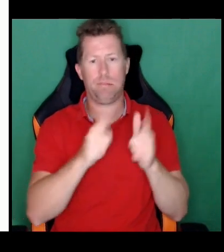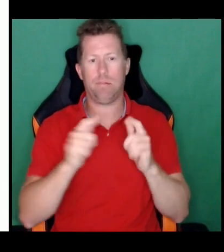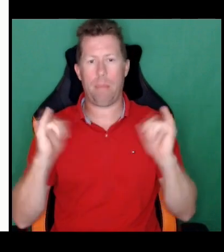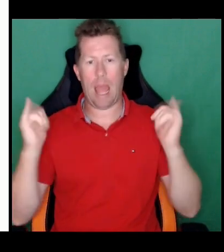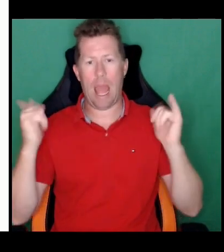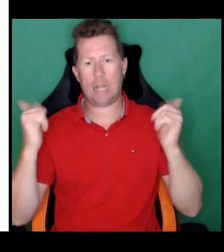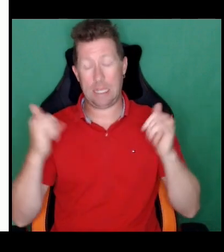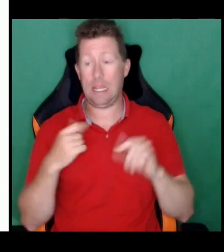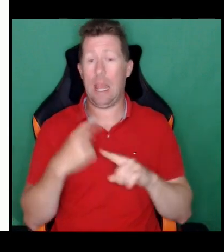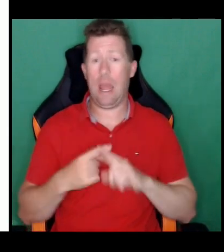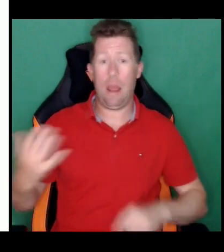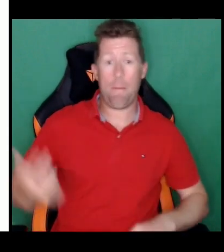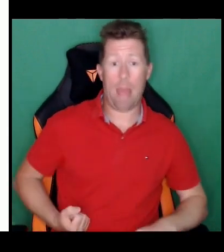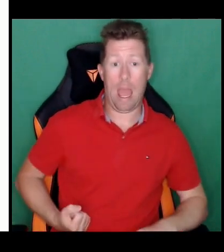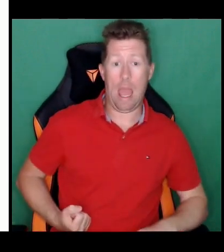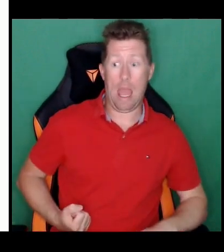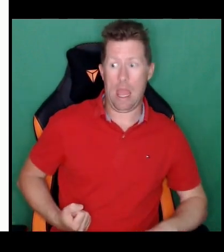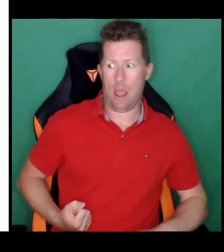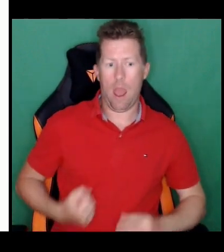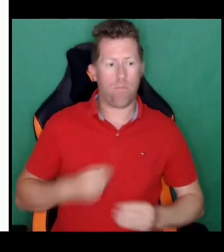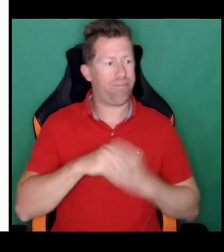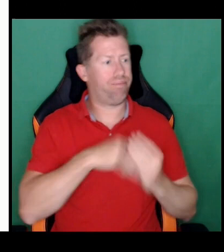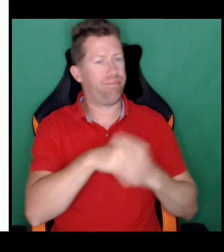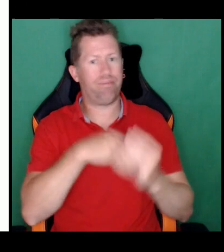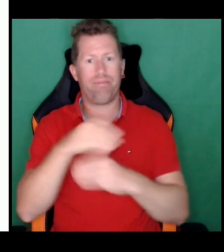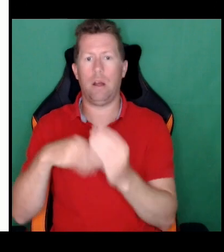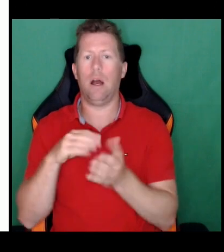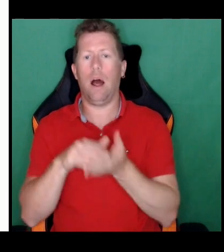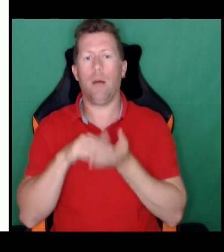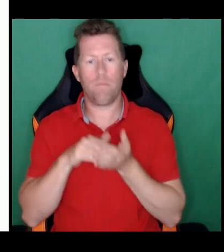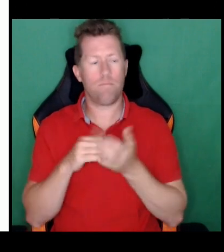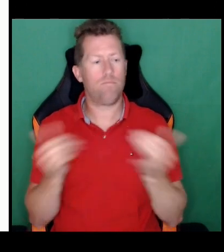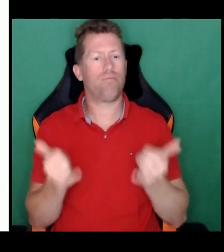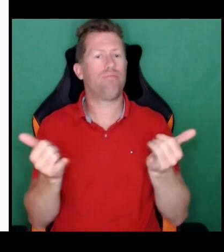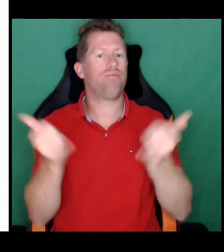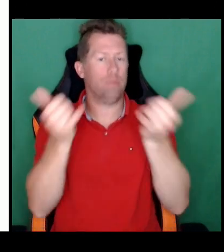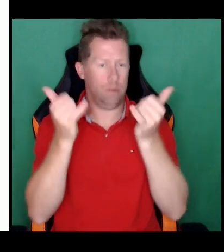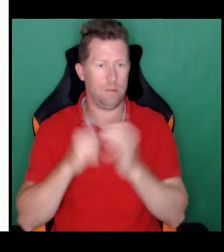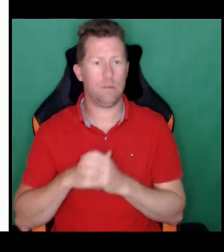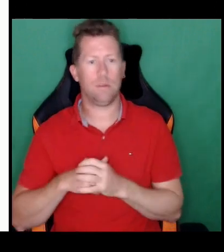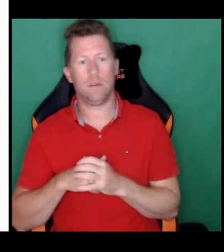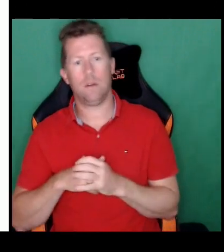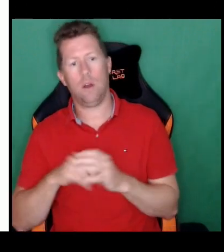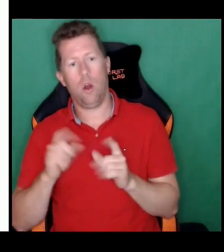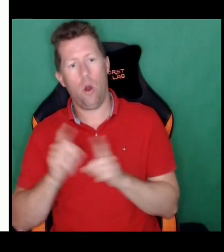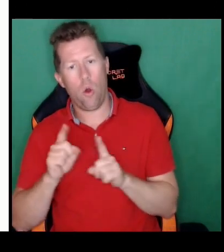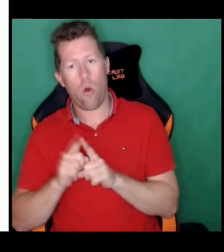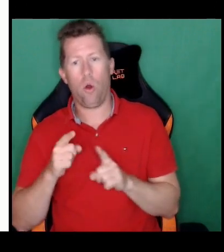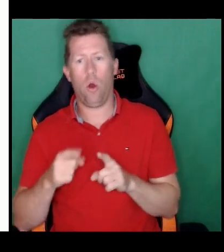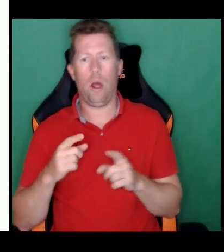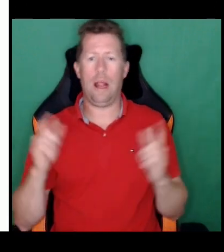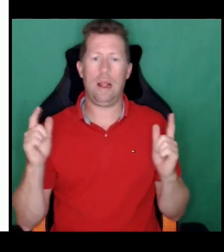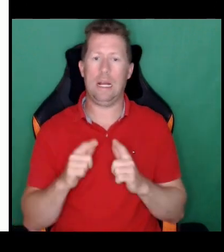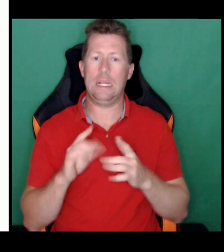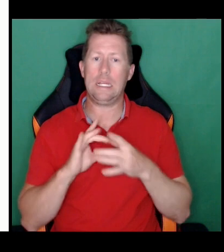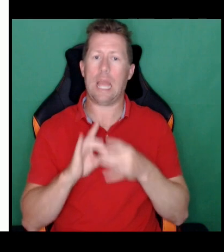is also a social opportunity, a friend-making opportunity for them. Far less engaged in the more structured forms